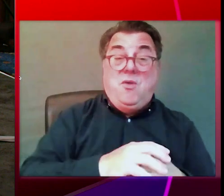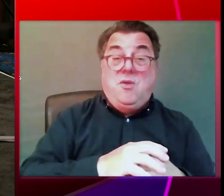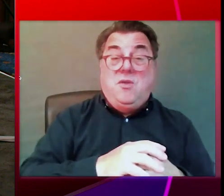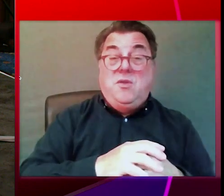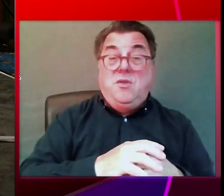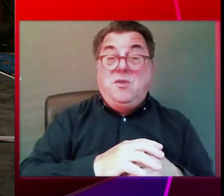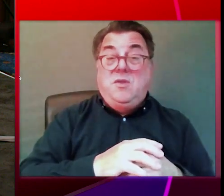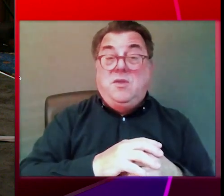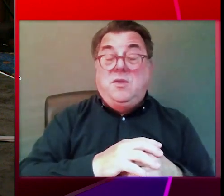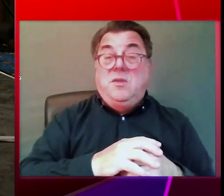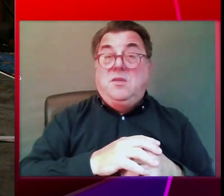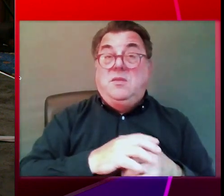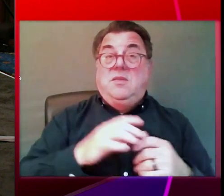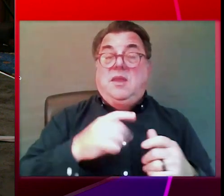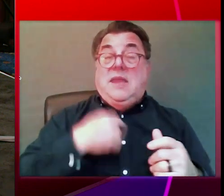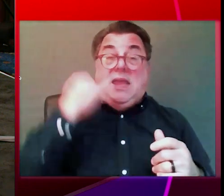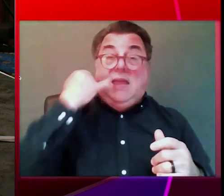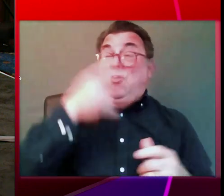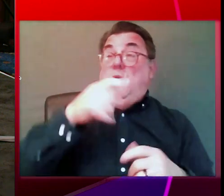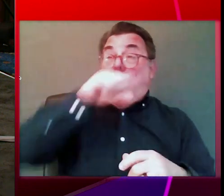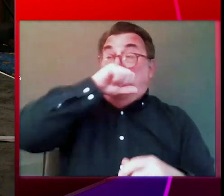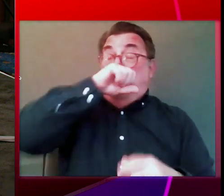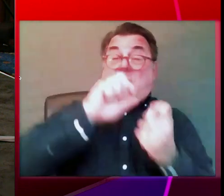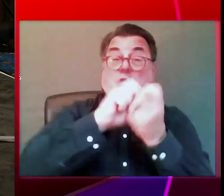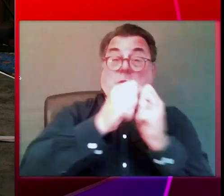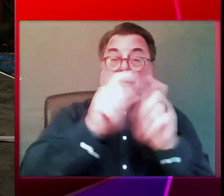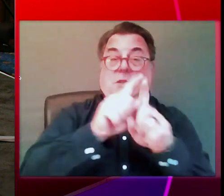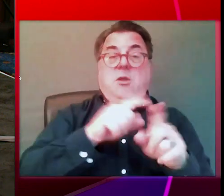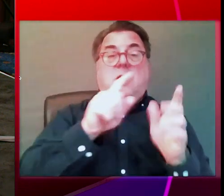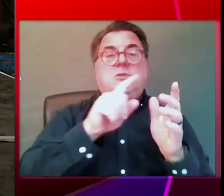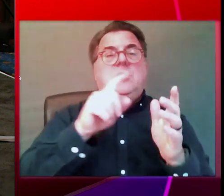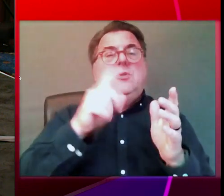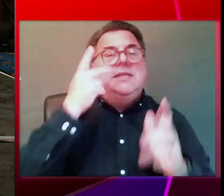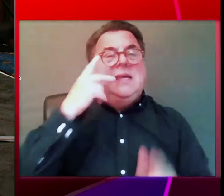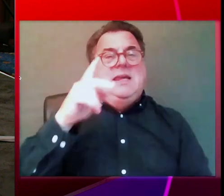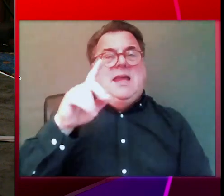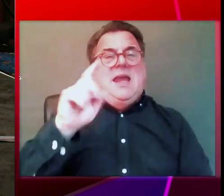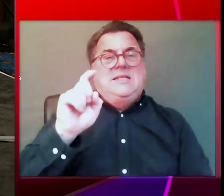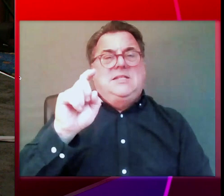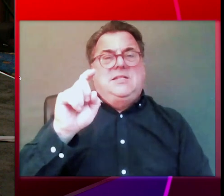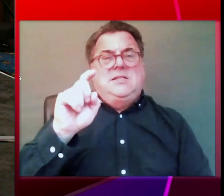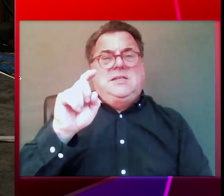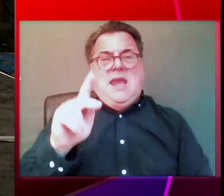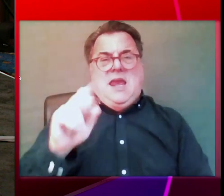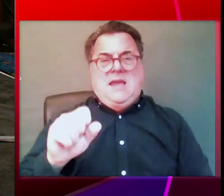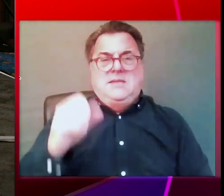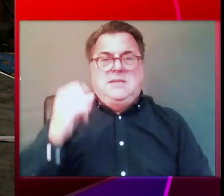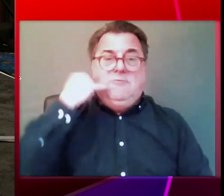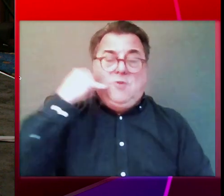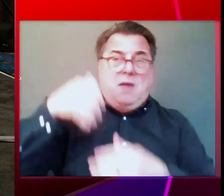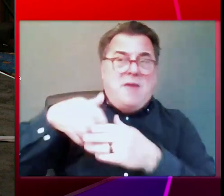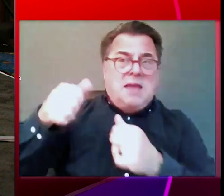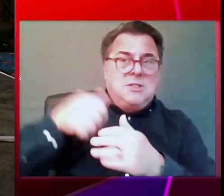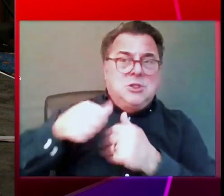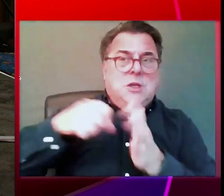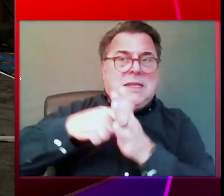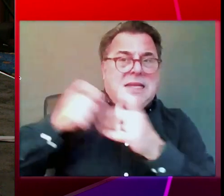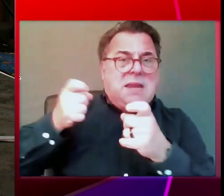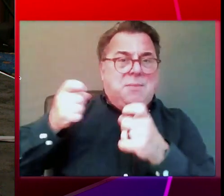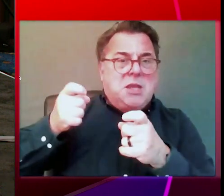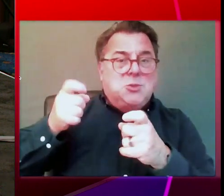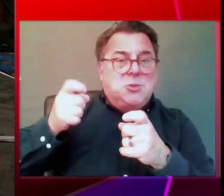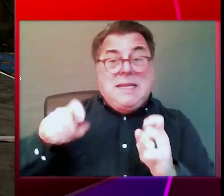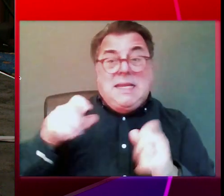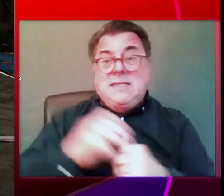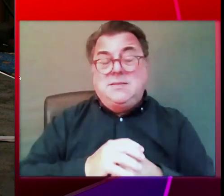encryption like I do. And then go check out XKS if you've got some external key management needs. You